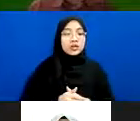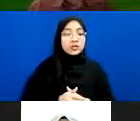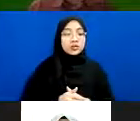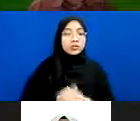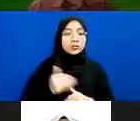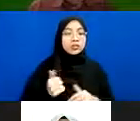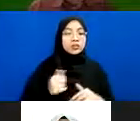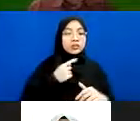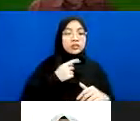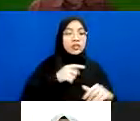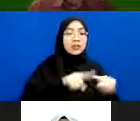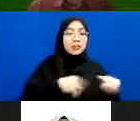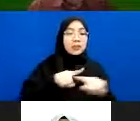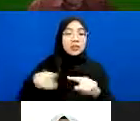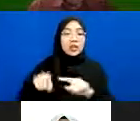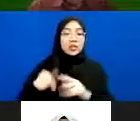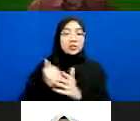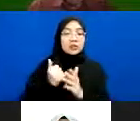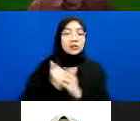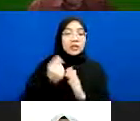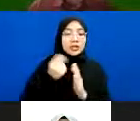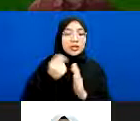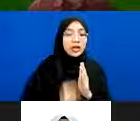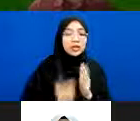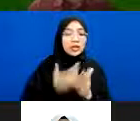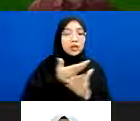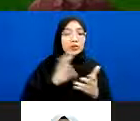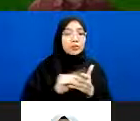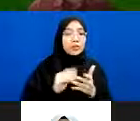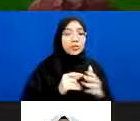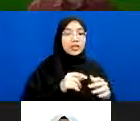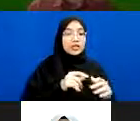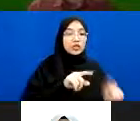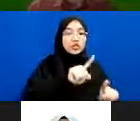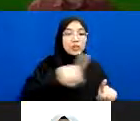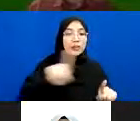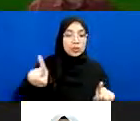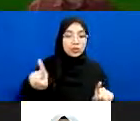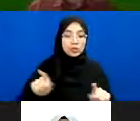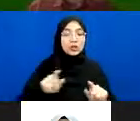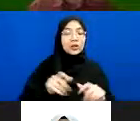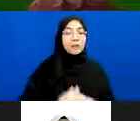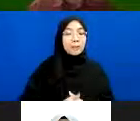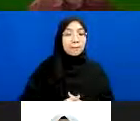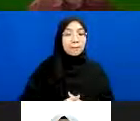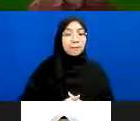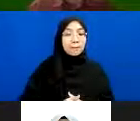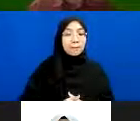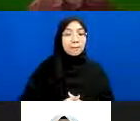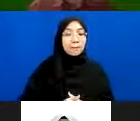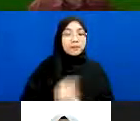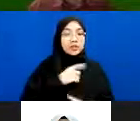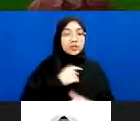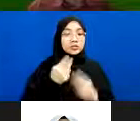somewhere. Diversity is valued and we can all learn from each other. Regarding our